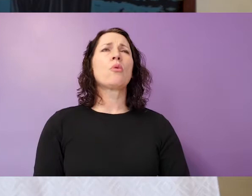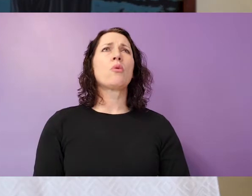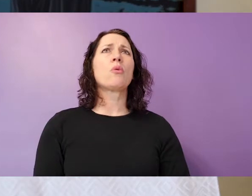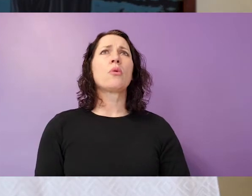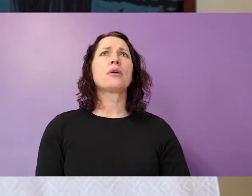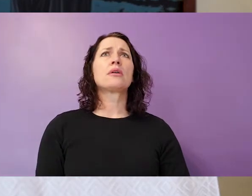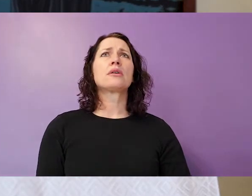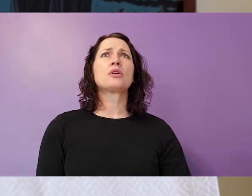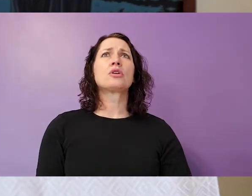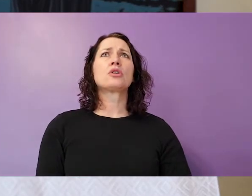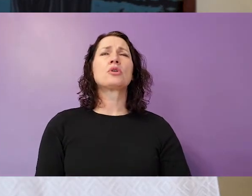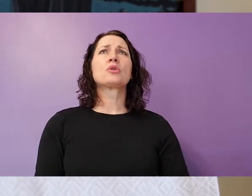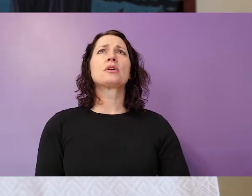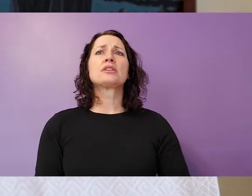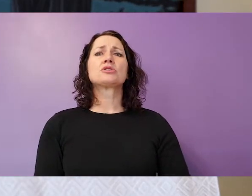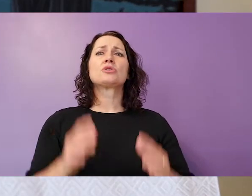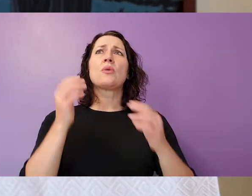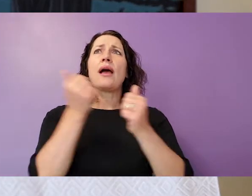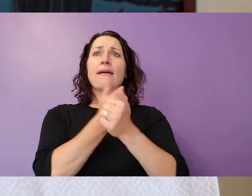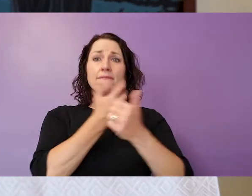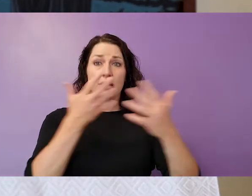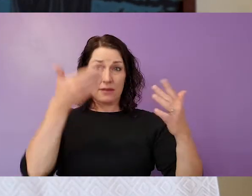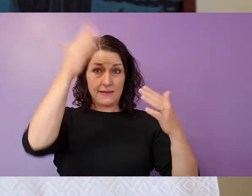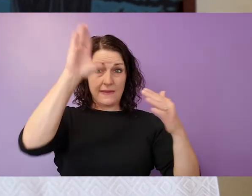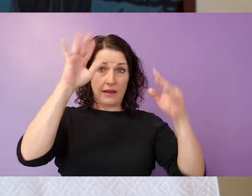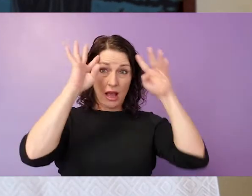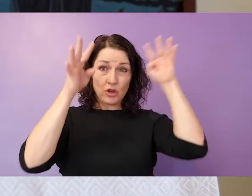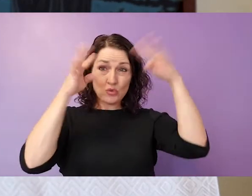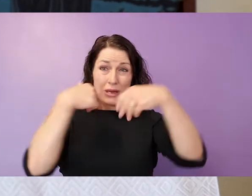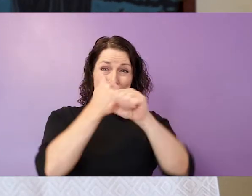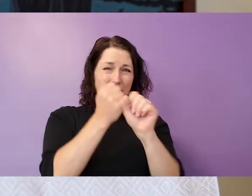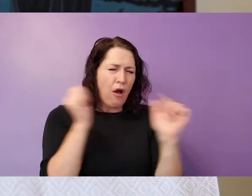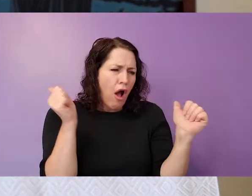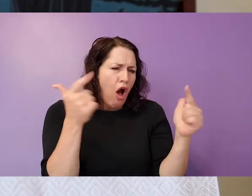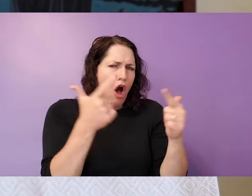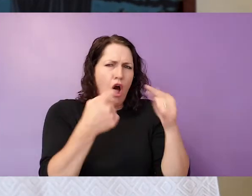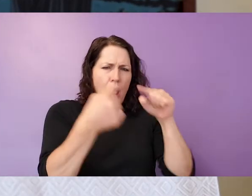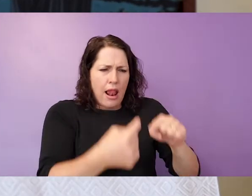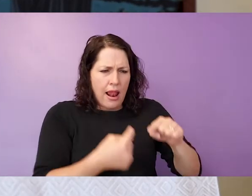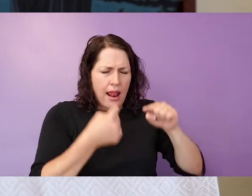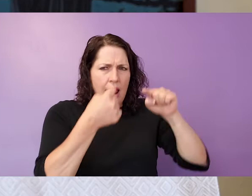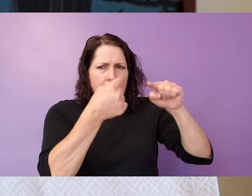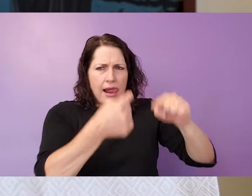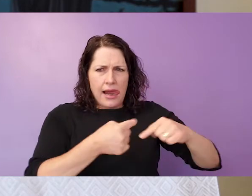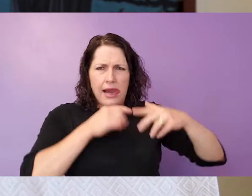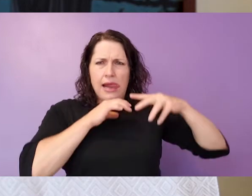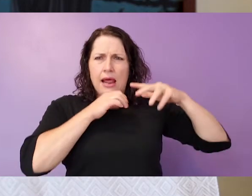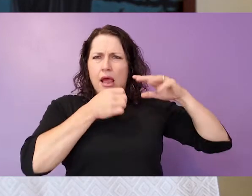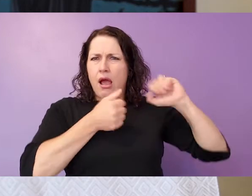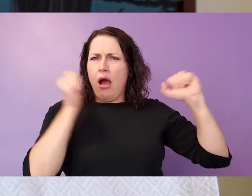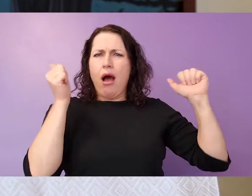Creation is in turmoil, tribulation.